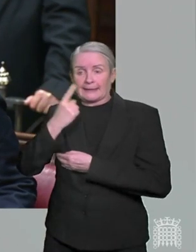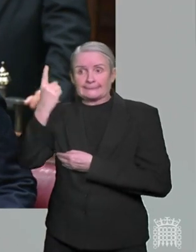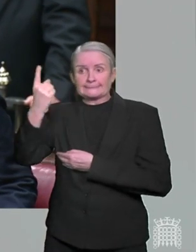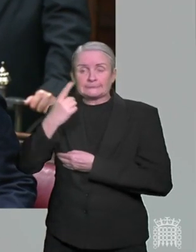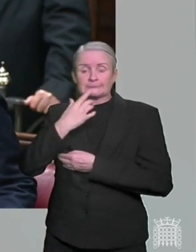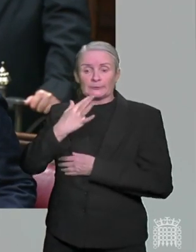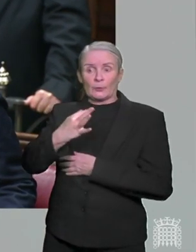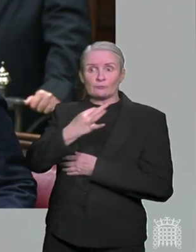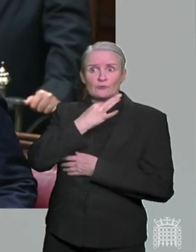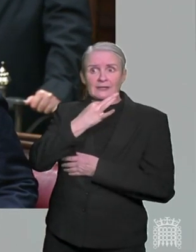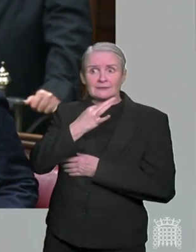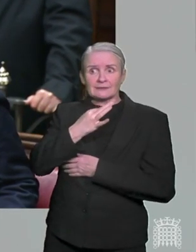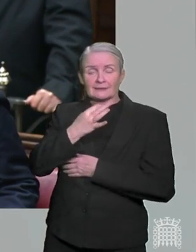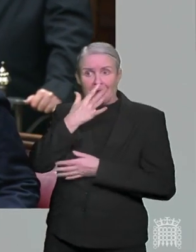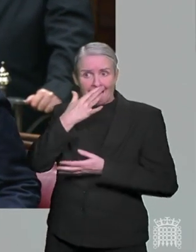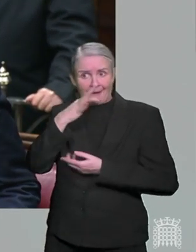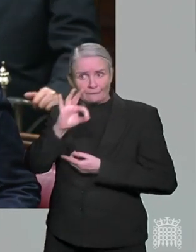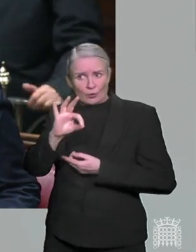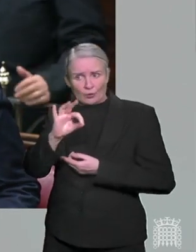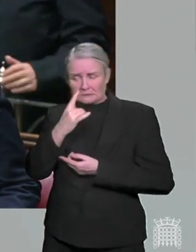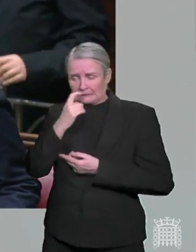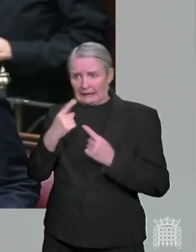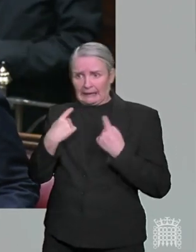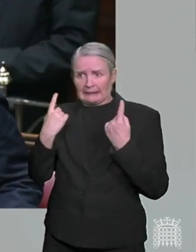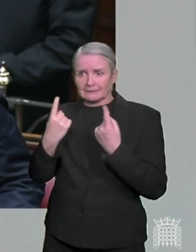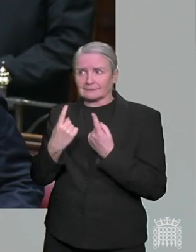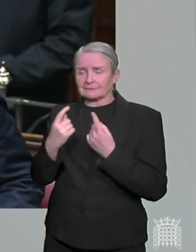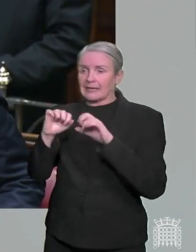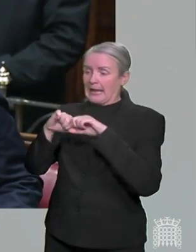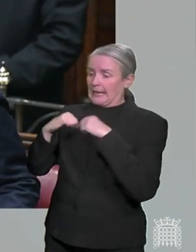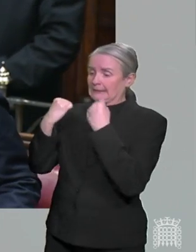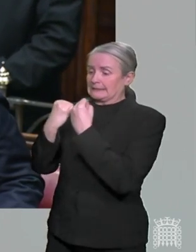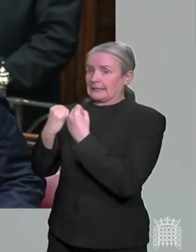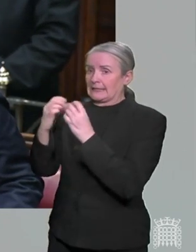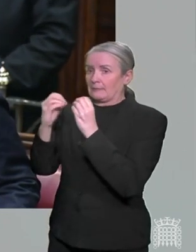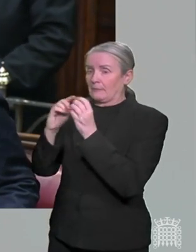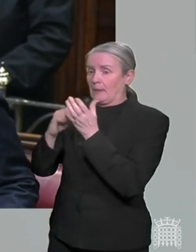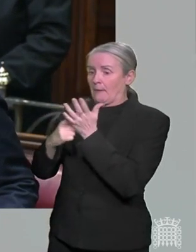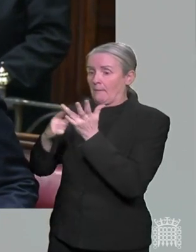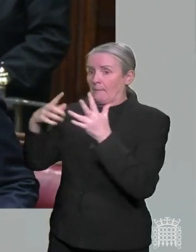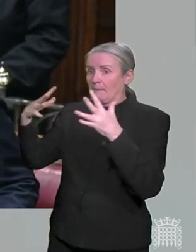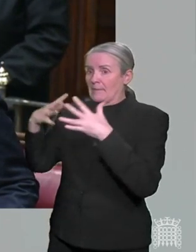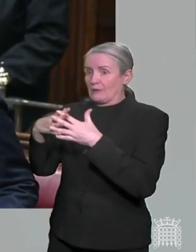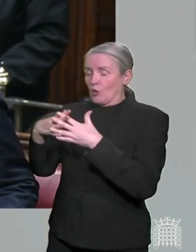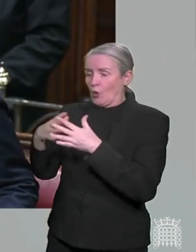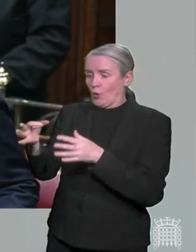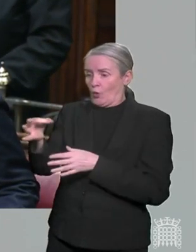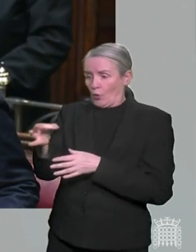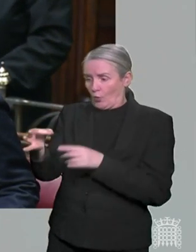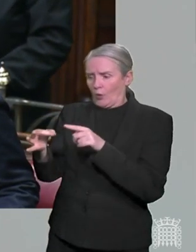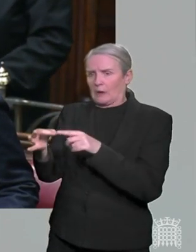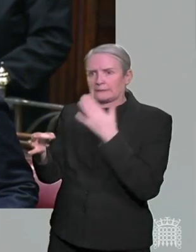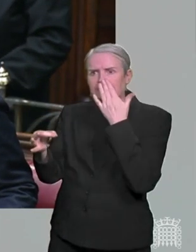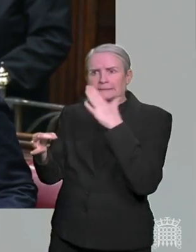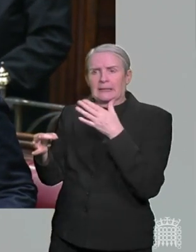affordability? In terms of affordability, I think that Team Barrow sounds quite expensive. Is this again going to be at the expense